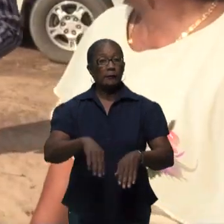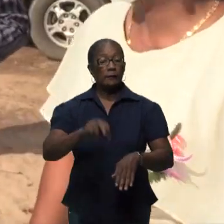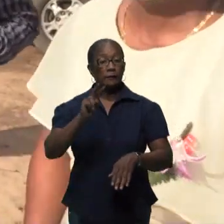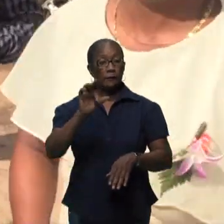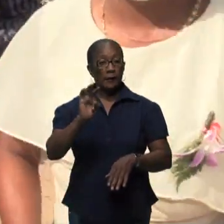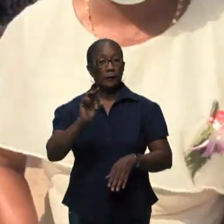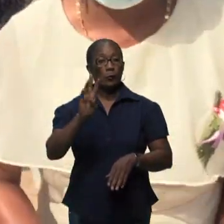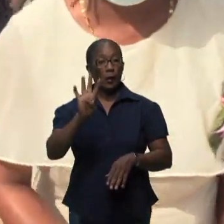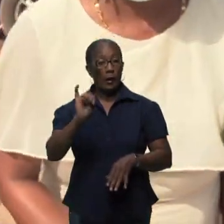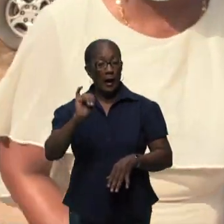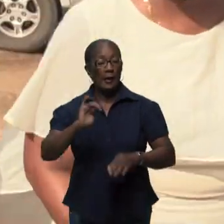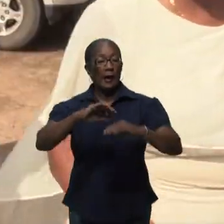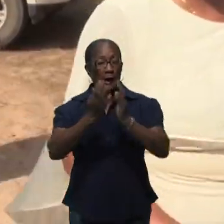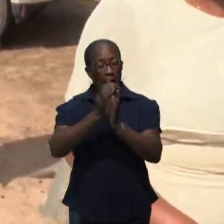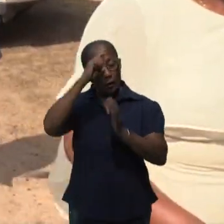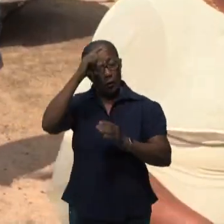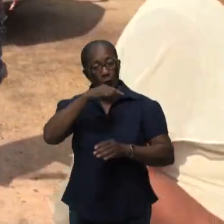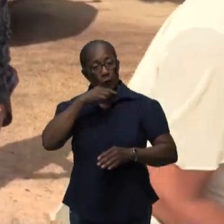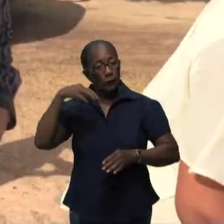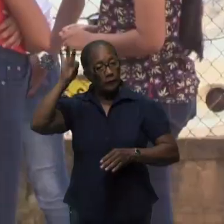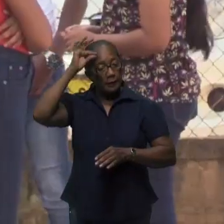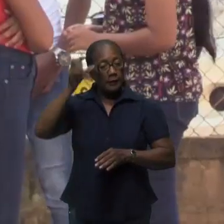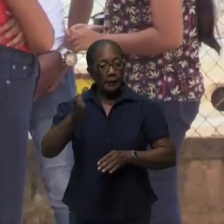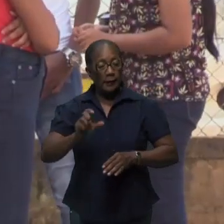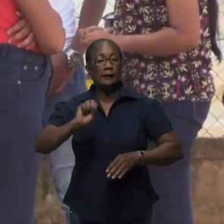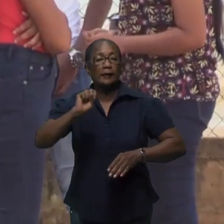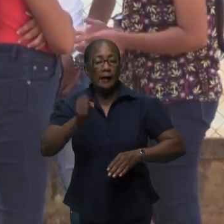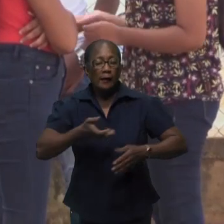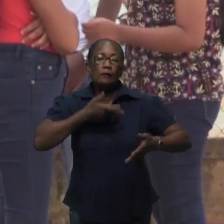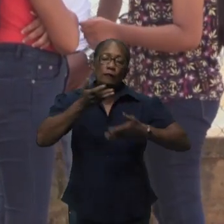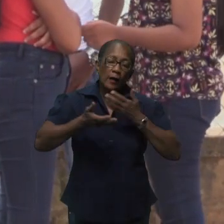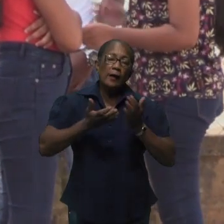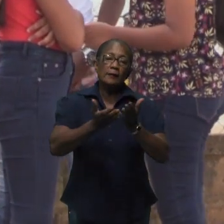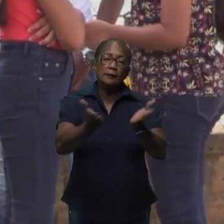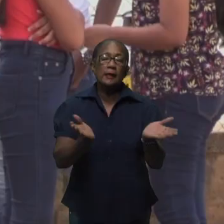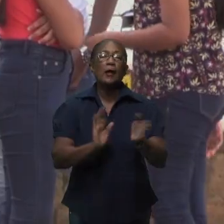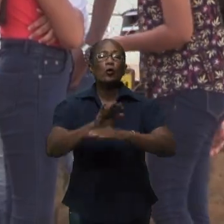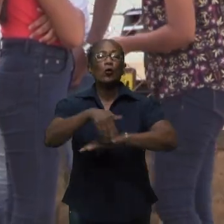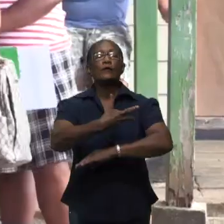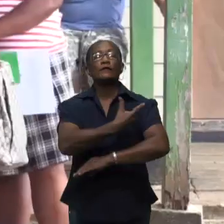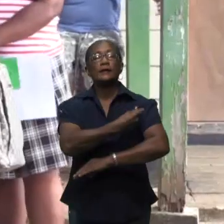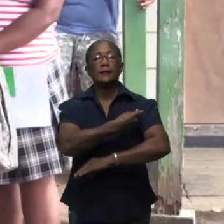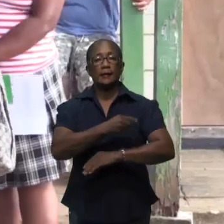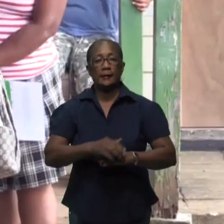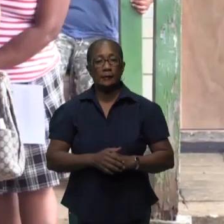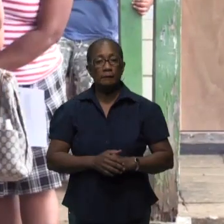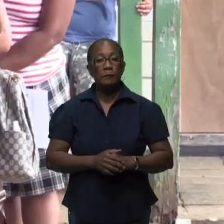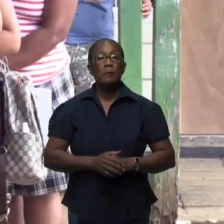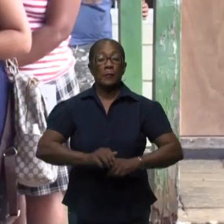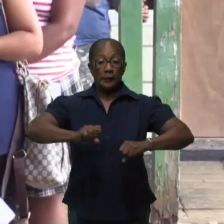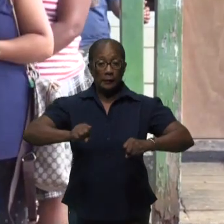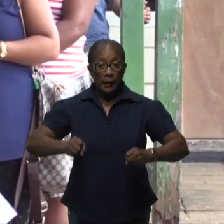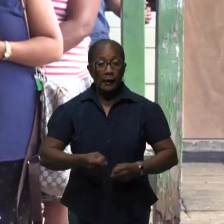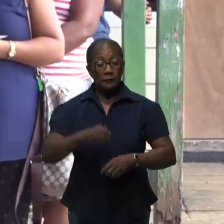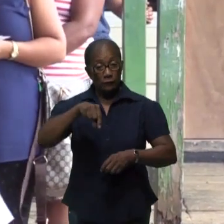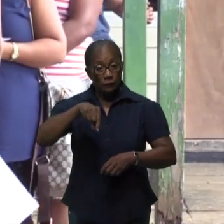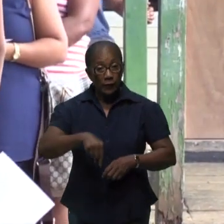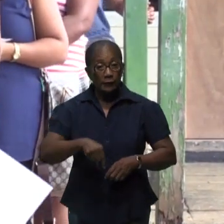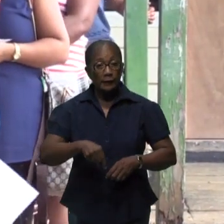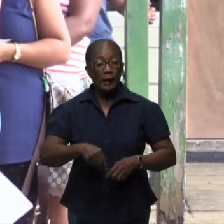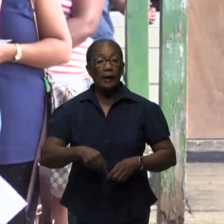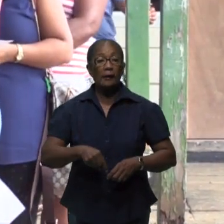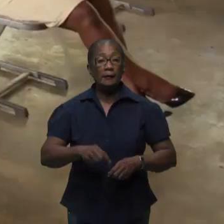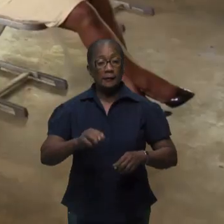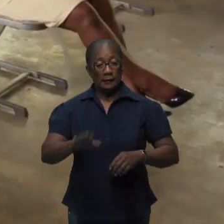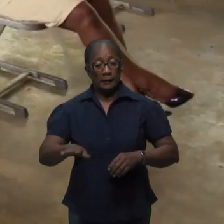day. According to the school principal, Farid Bolay, all parents and students were given the opportunity to ask